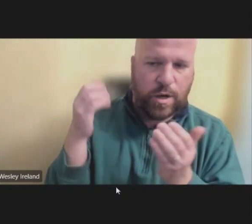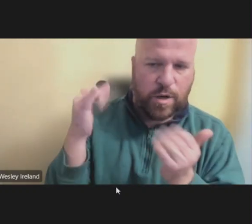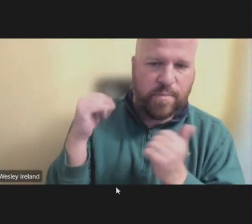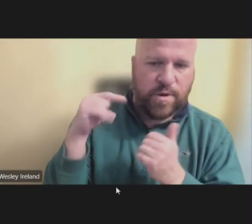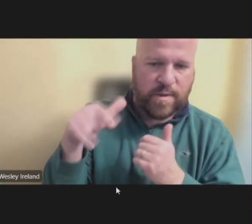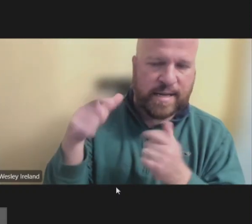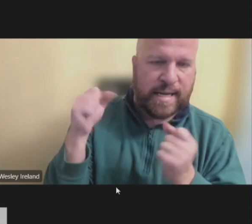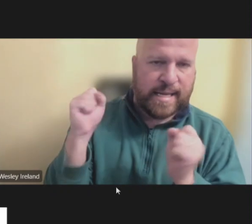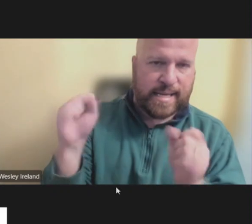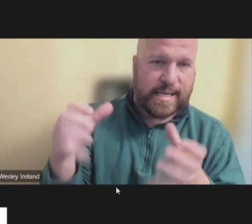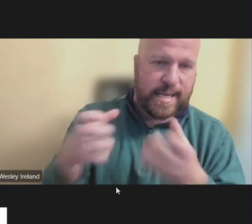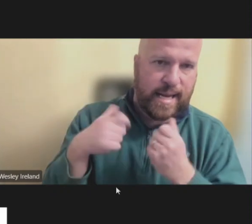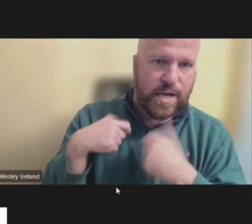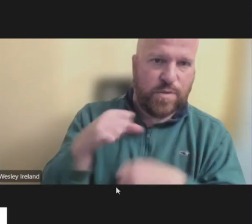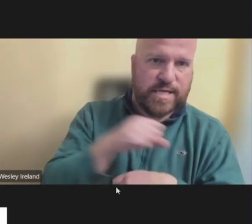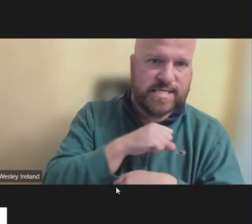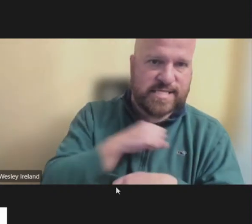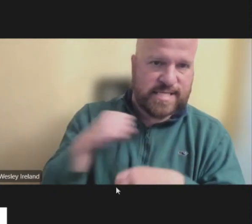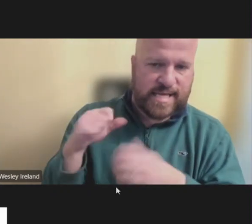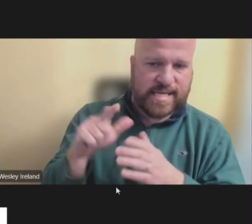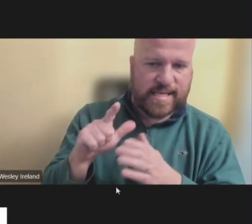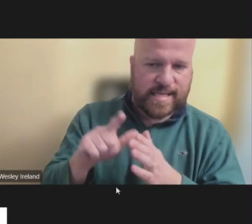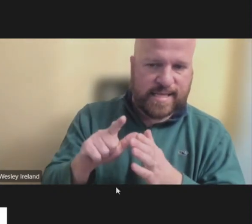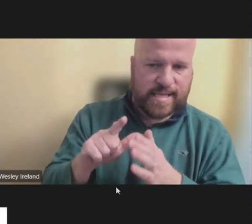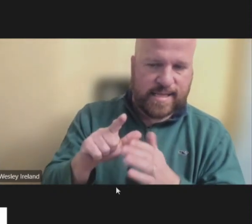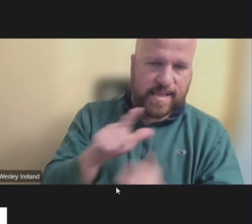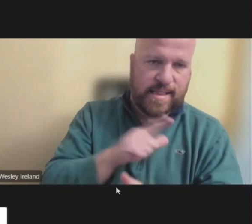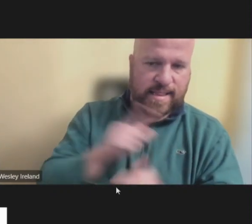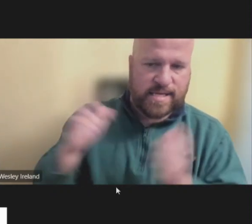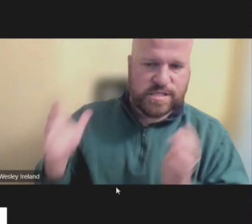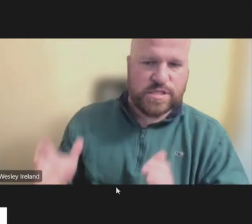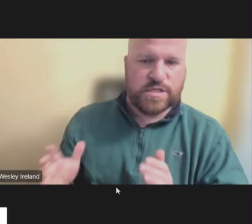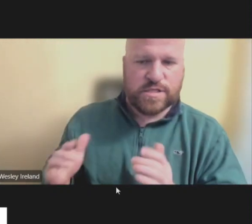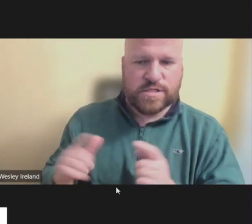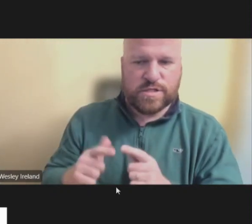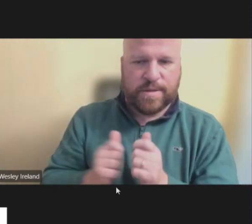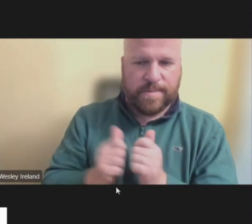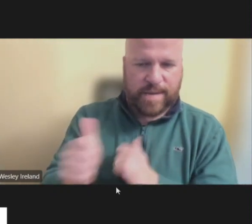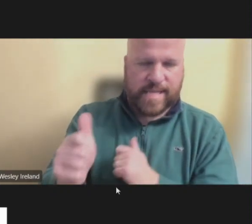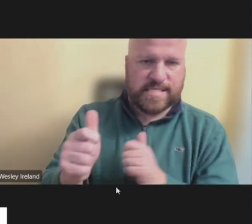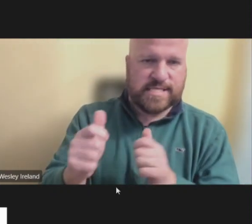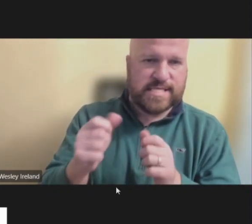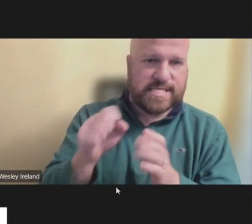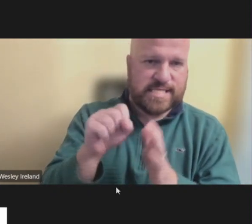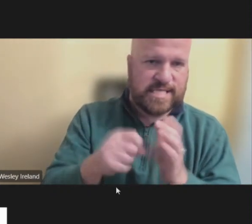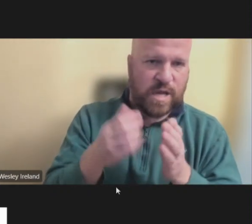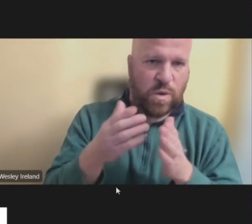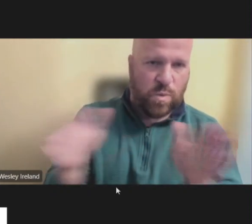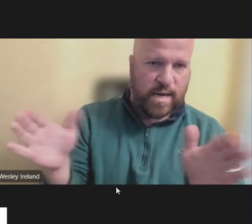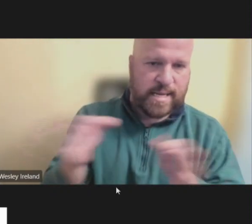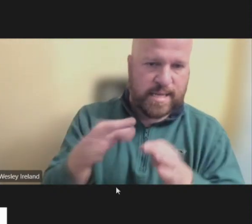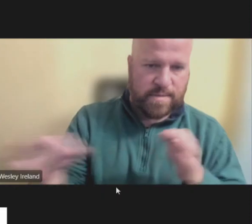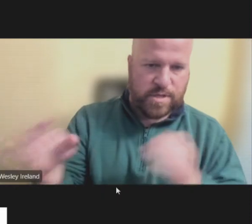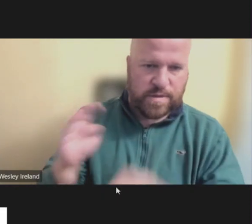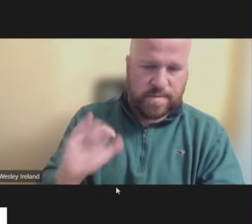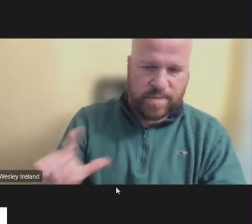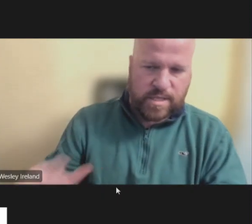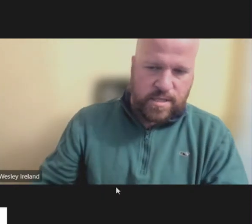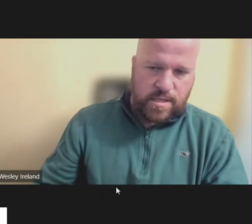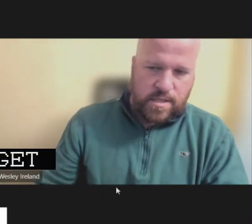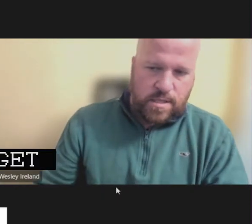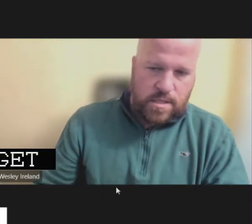to help. And so hopefully this can, we can get our state legislators to pass the